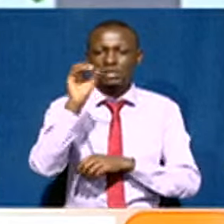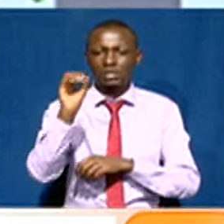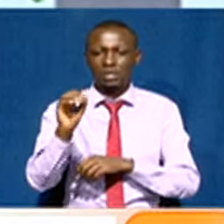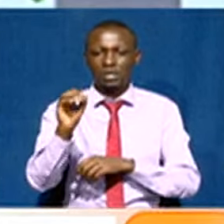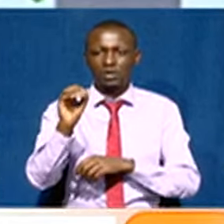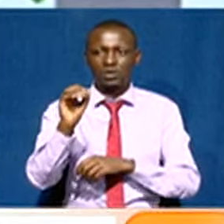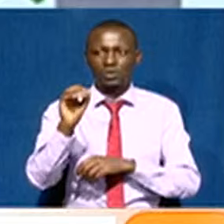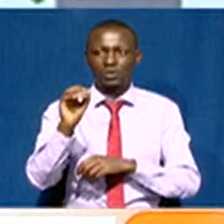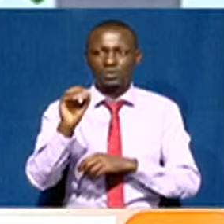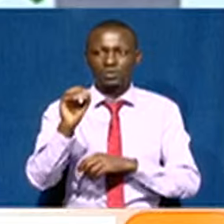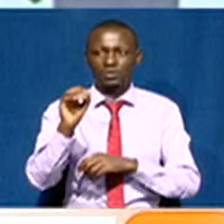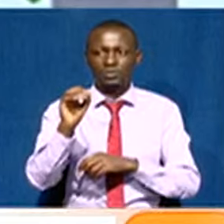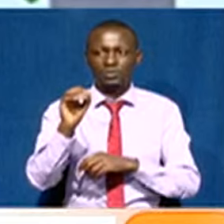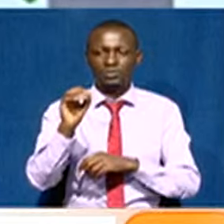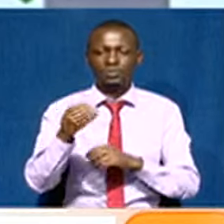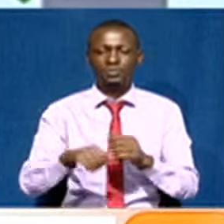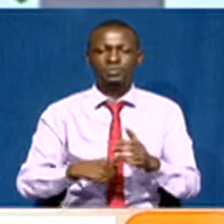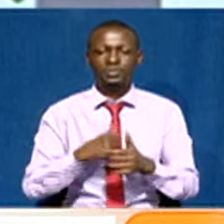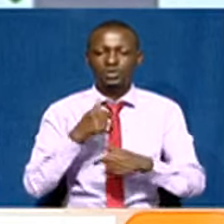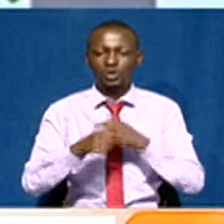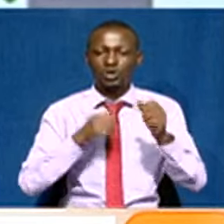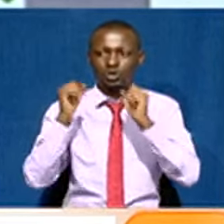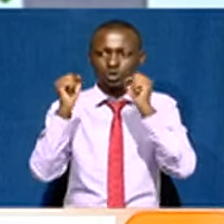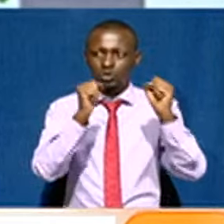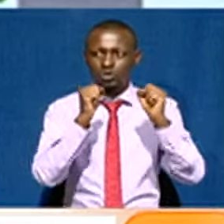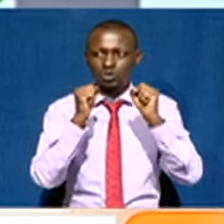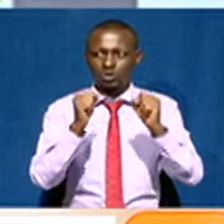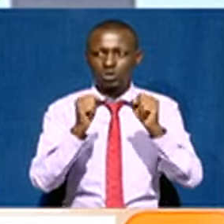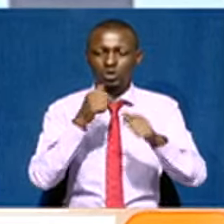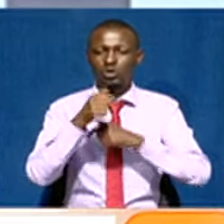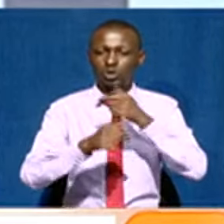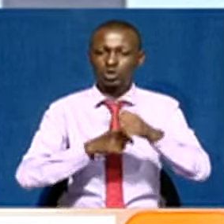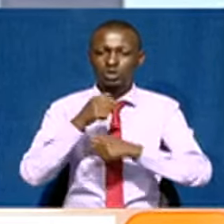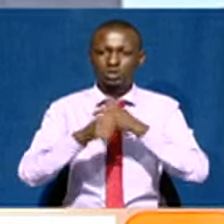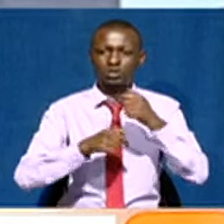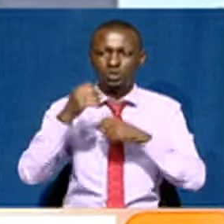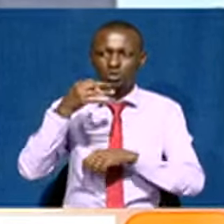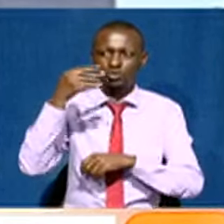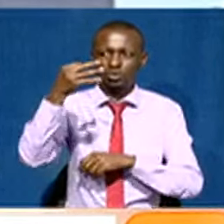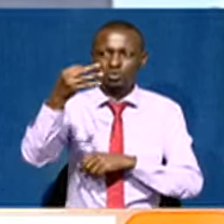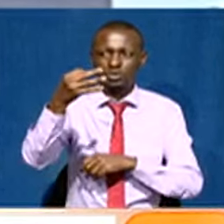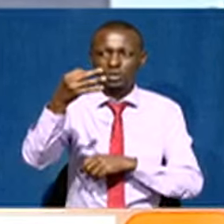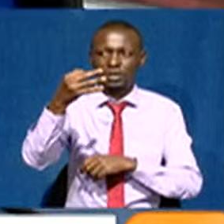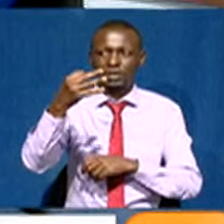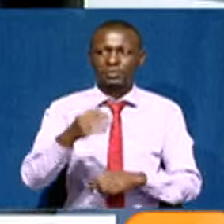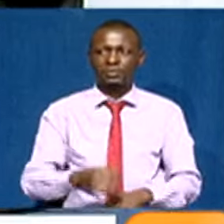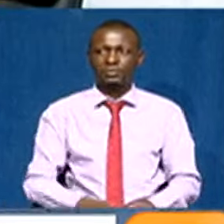says is still strong and is still here for decades to come. That's Power Talk.